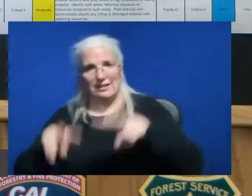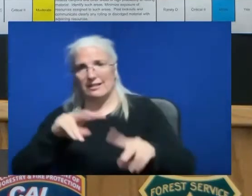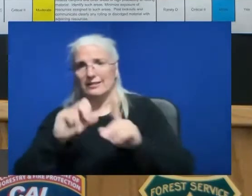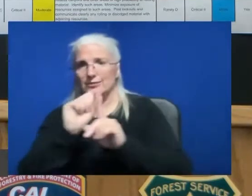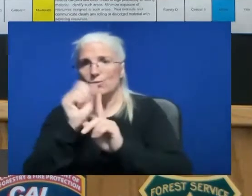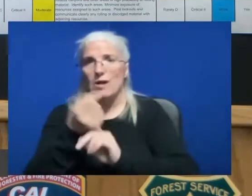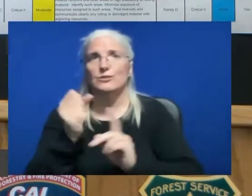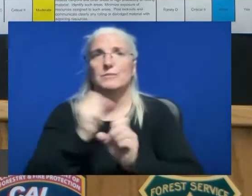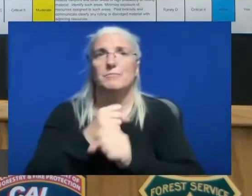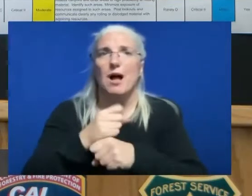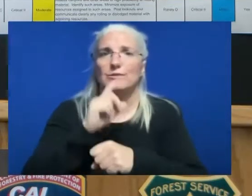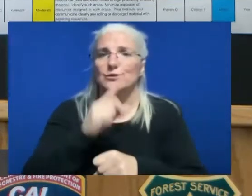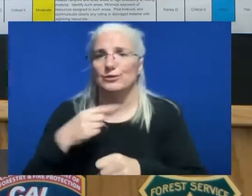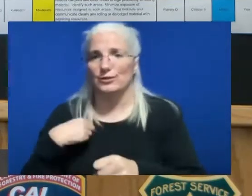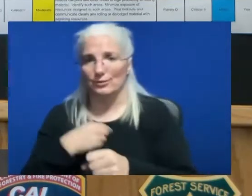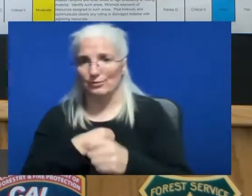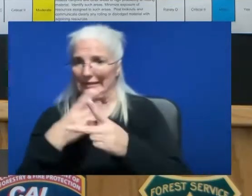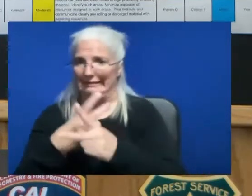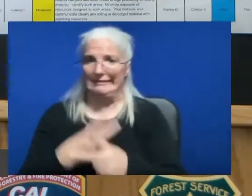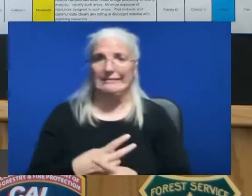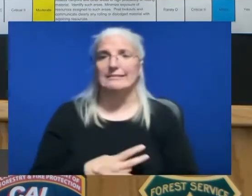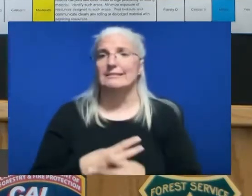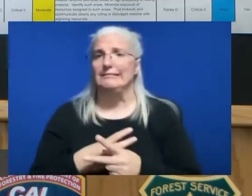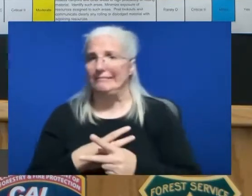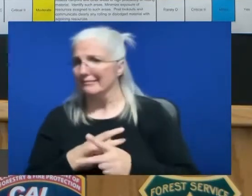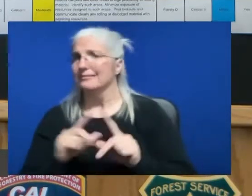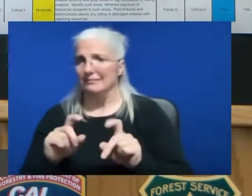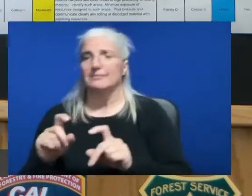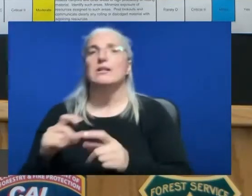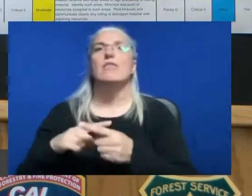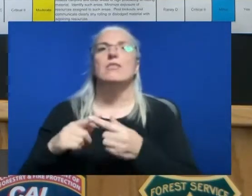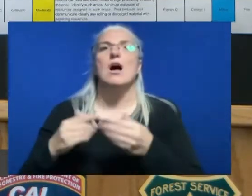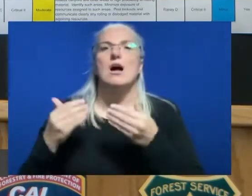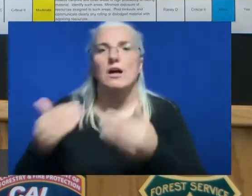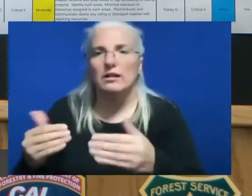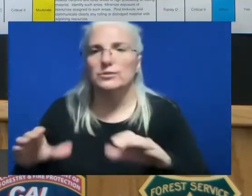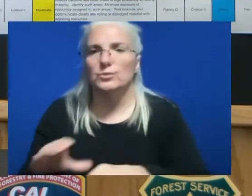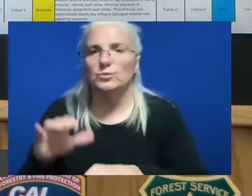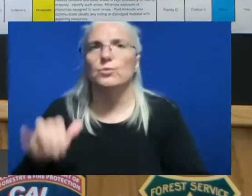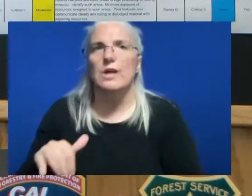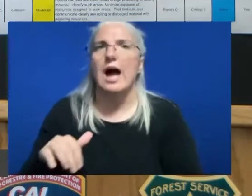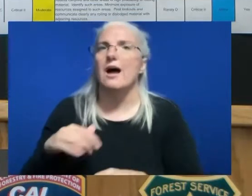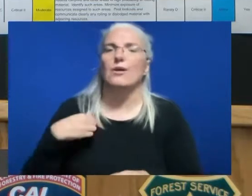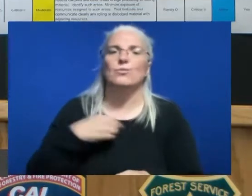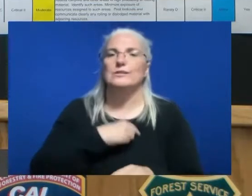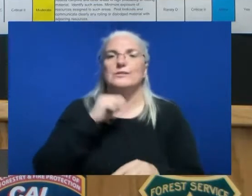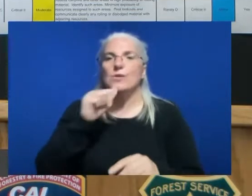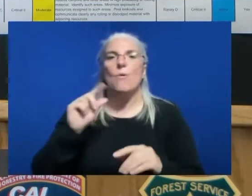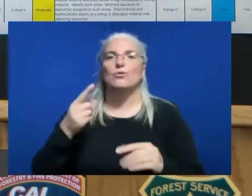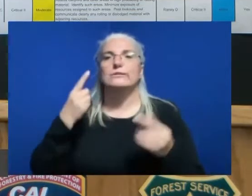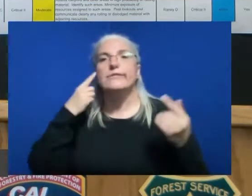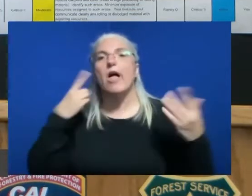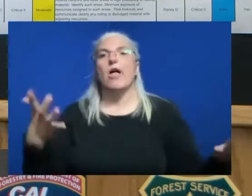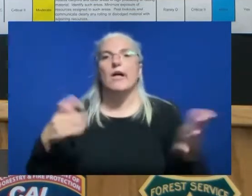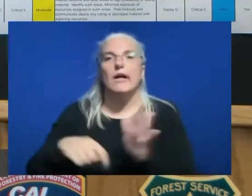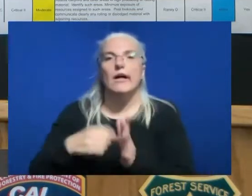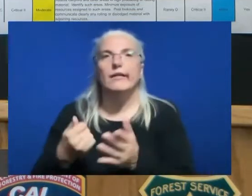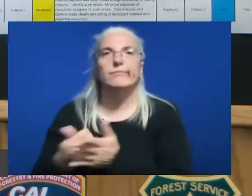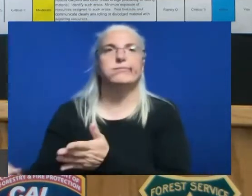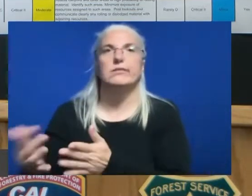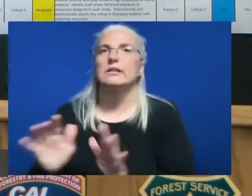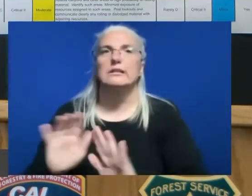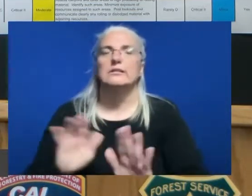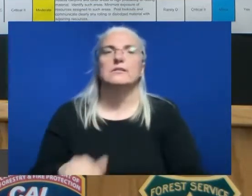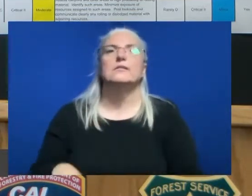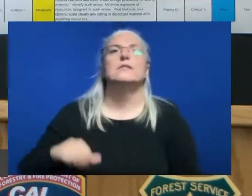possible, but it is one of the tools in our toolbox. An associated question is, why do we fire from the valley